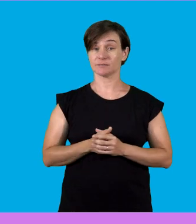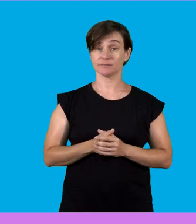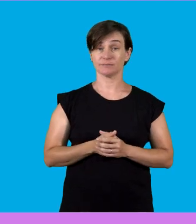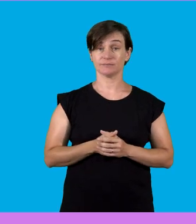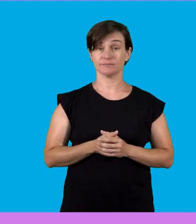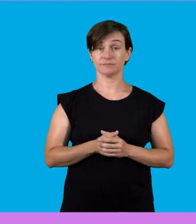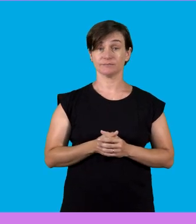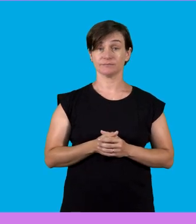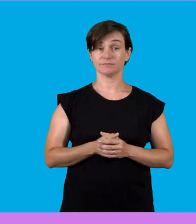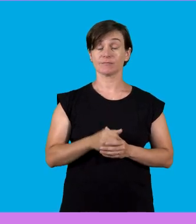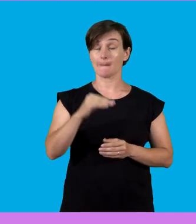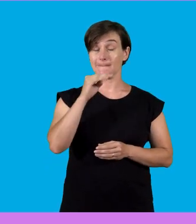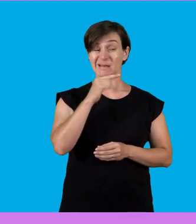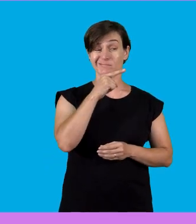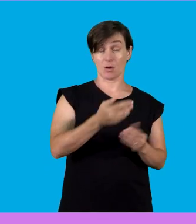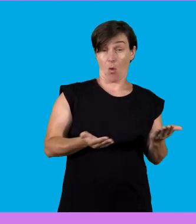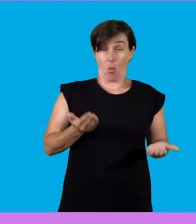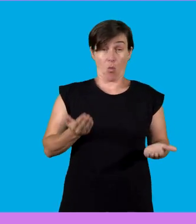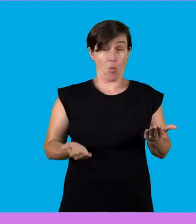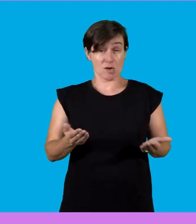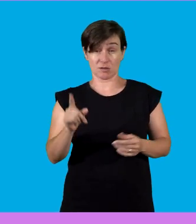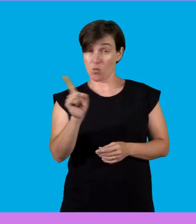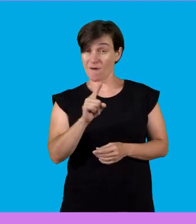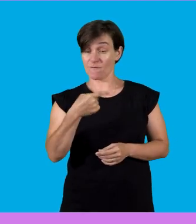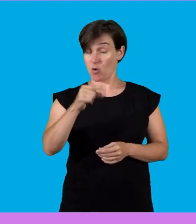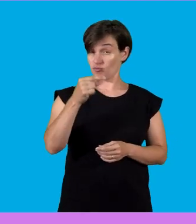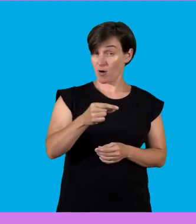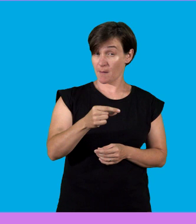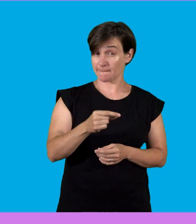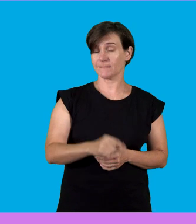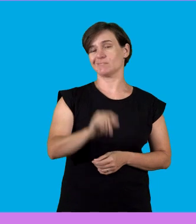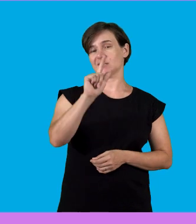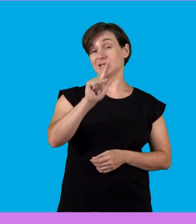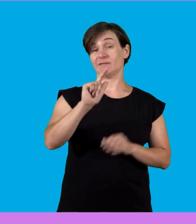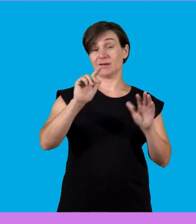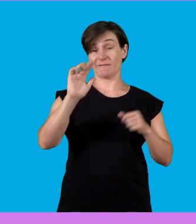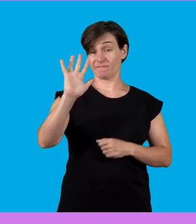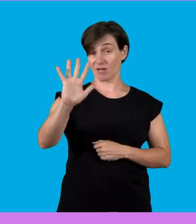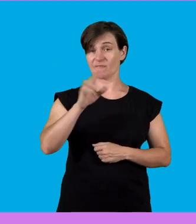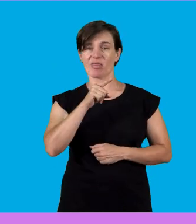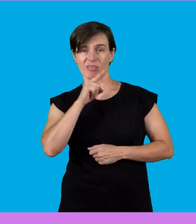1,000, and then his weight in grams will be